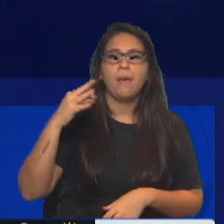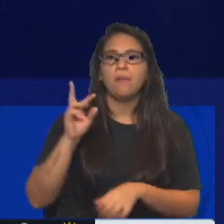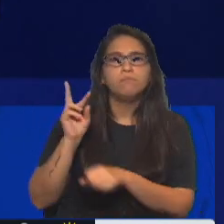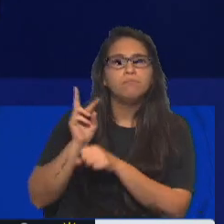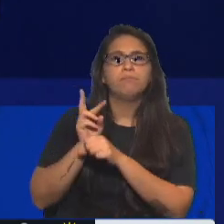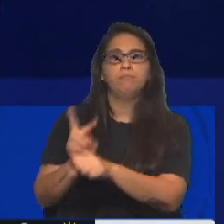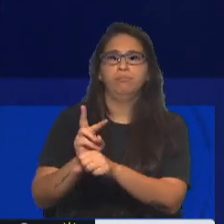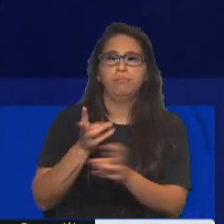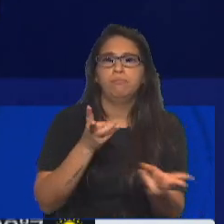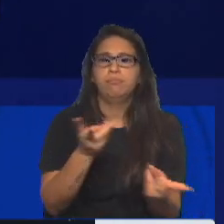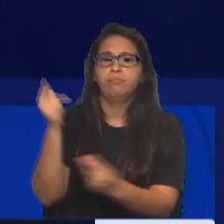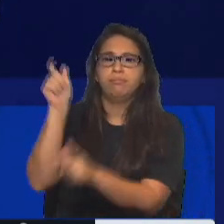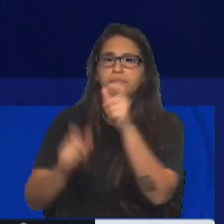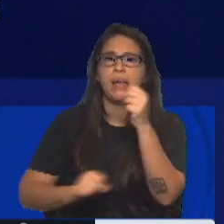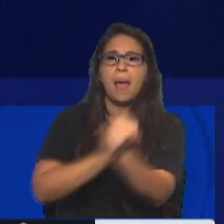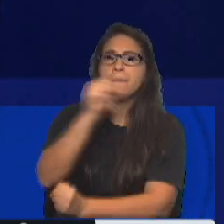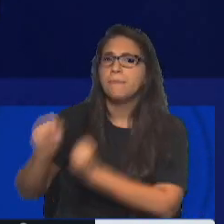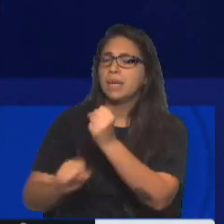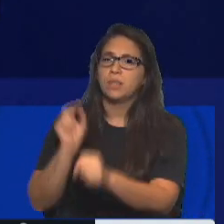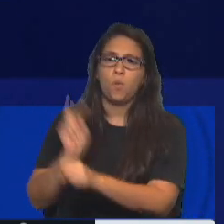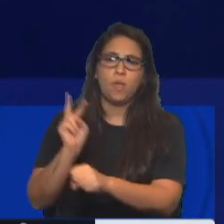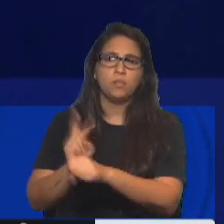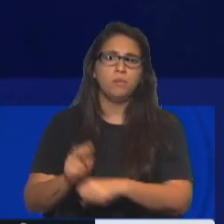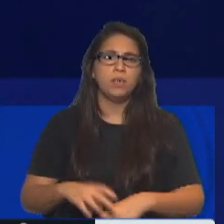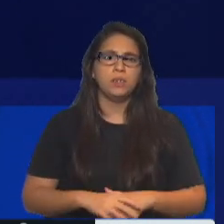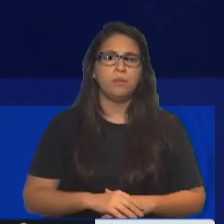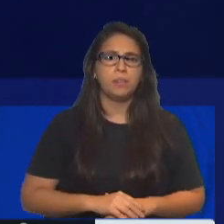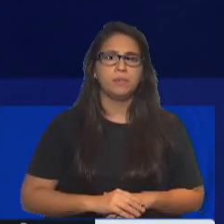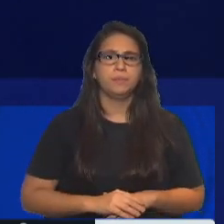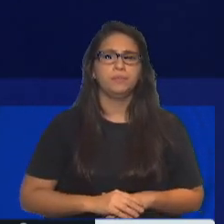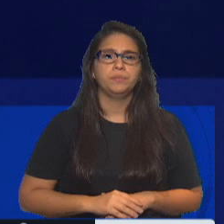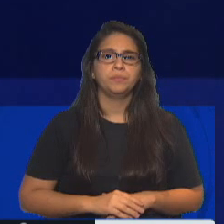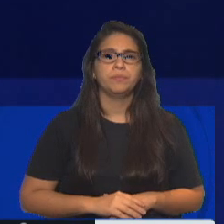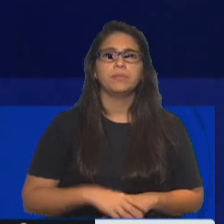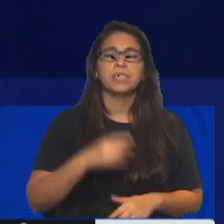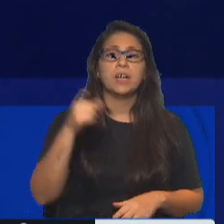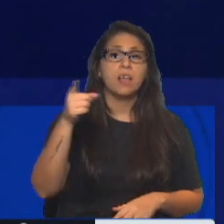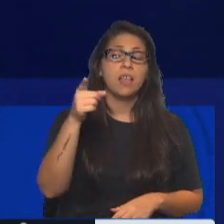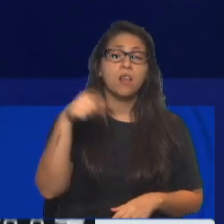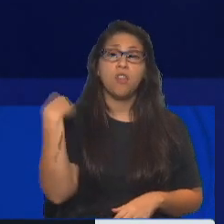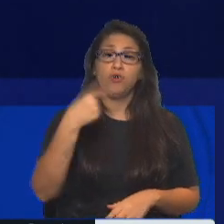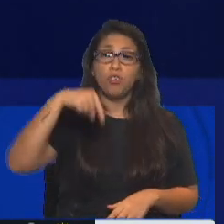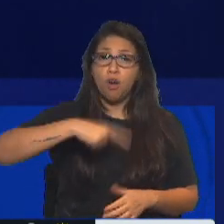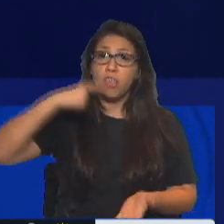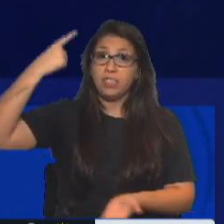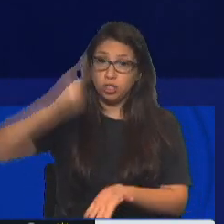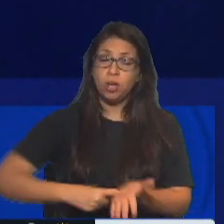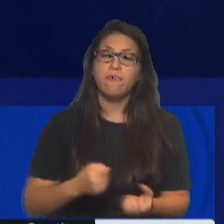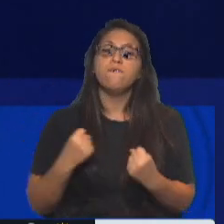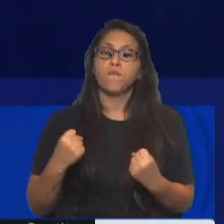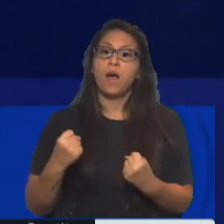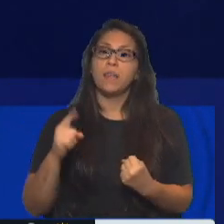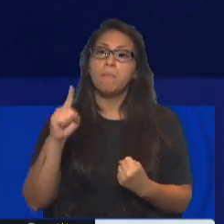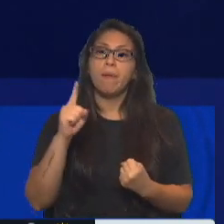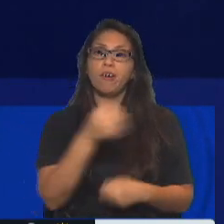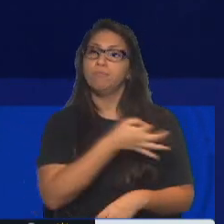protect consumers and business. The countermeasures we take today are strong but